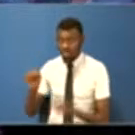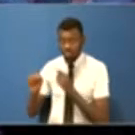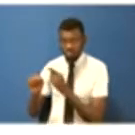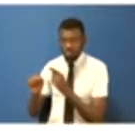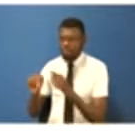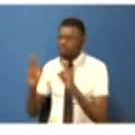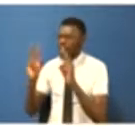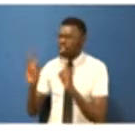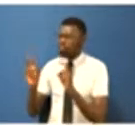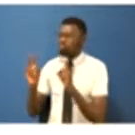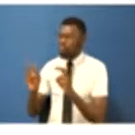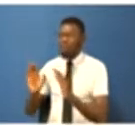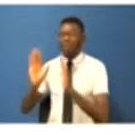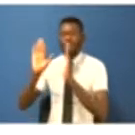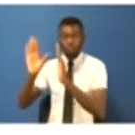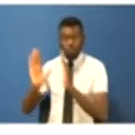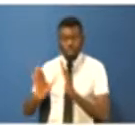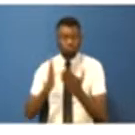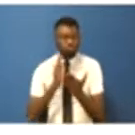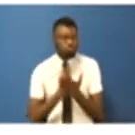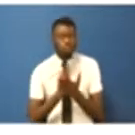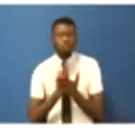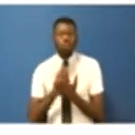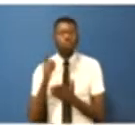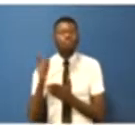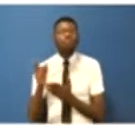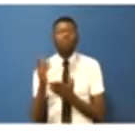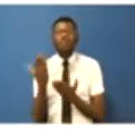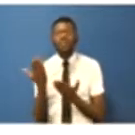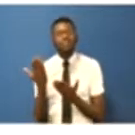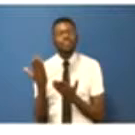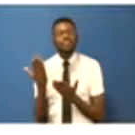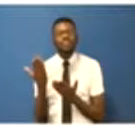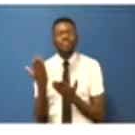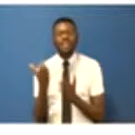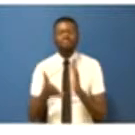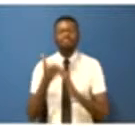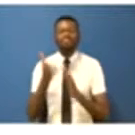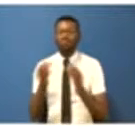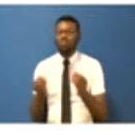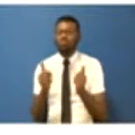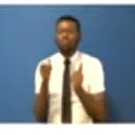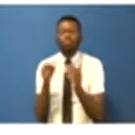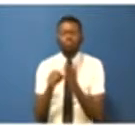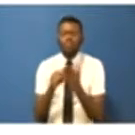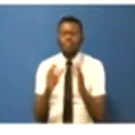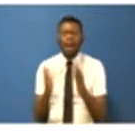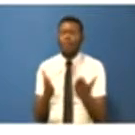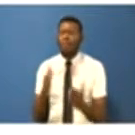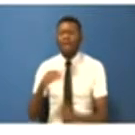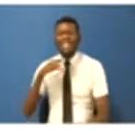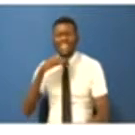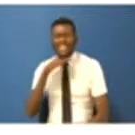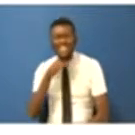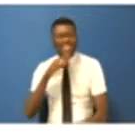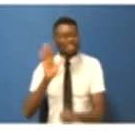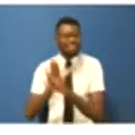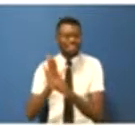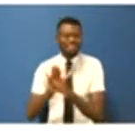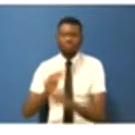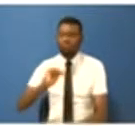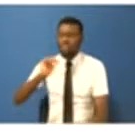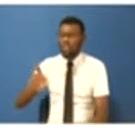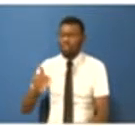the issue i've talked about is very important what's your easy immediate fix to garbage problem in the city